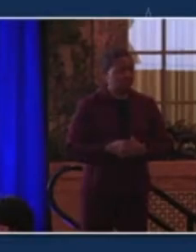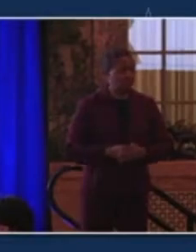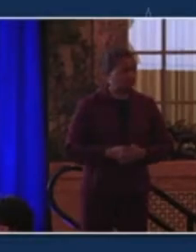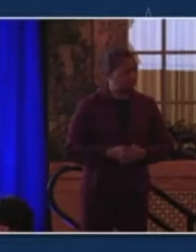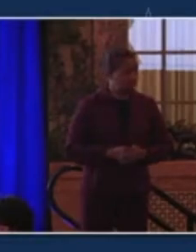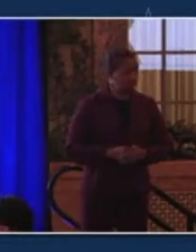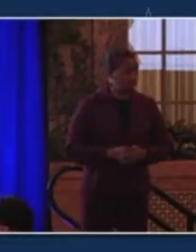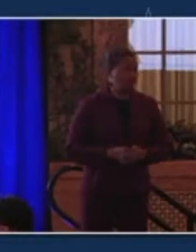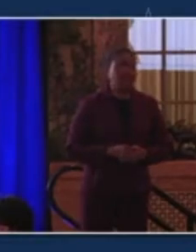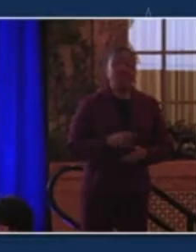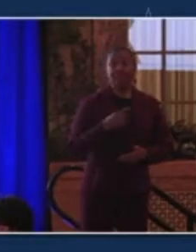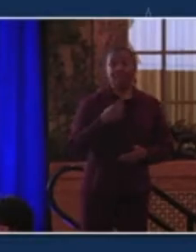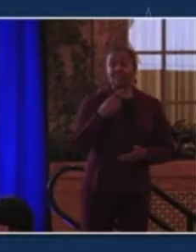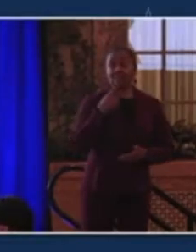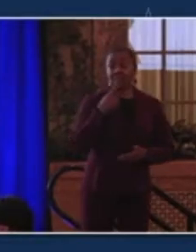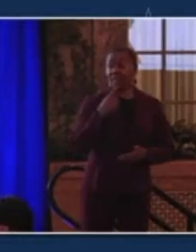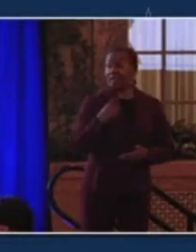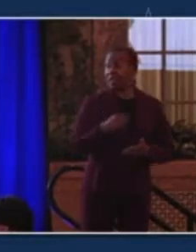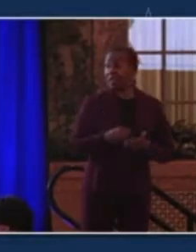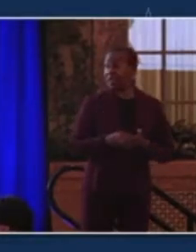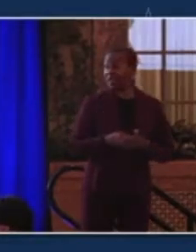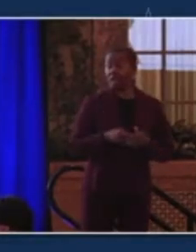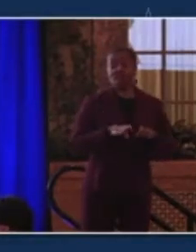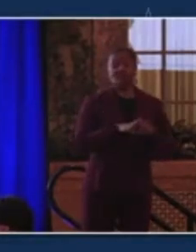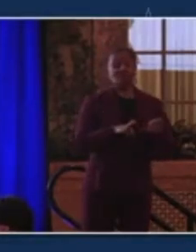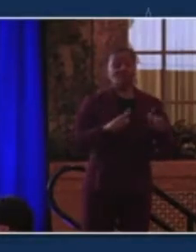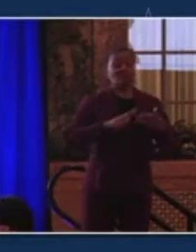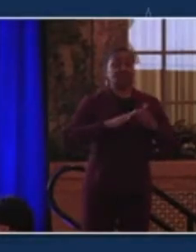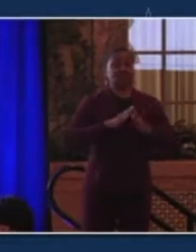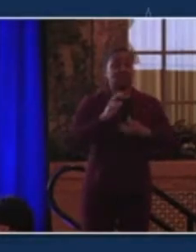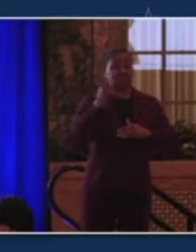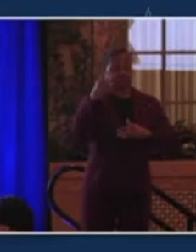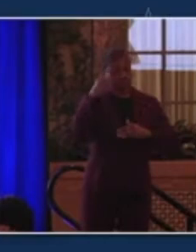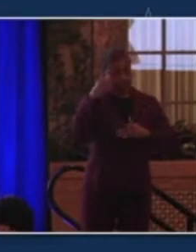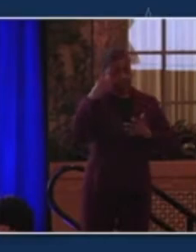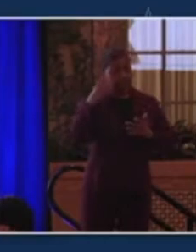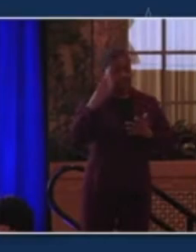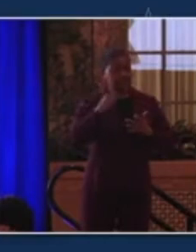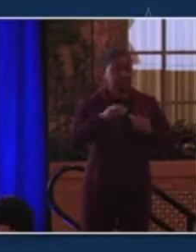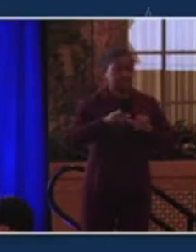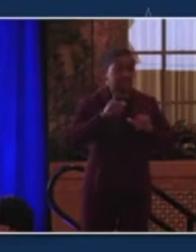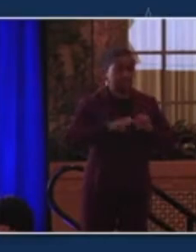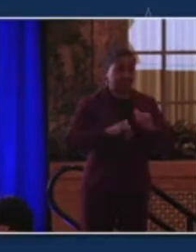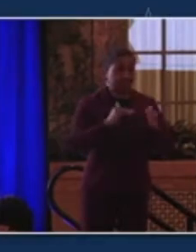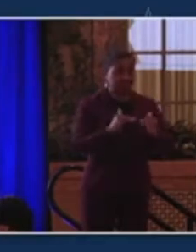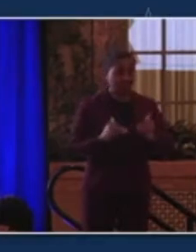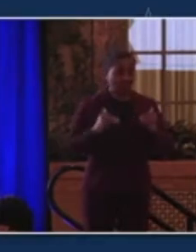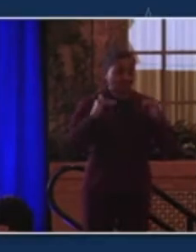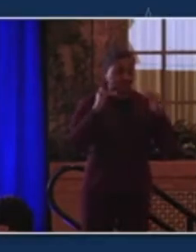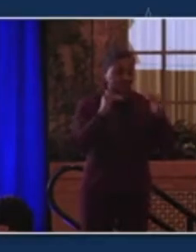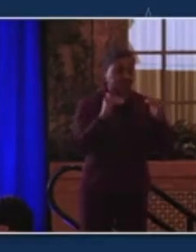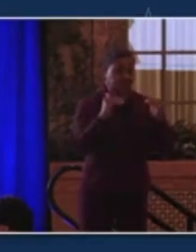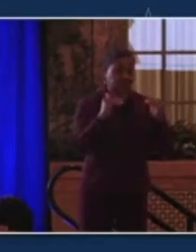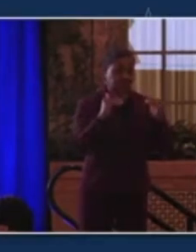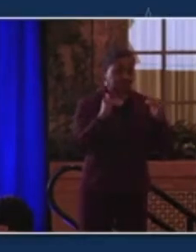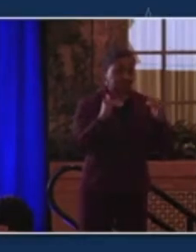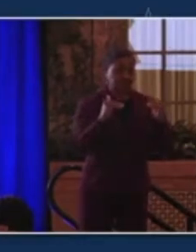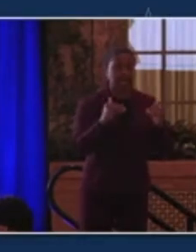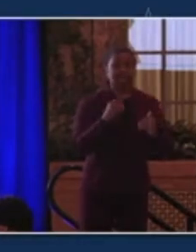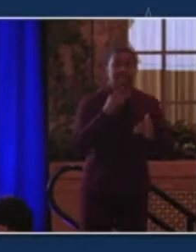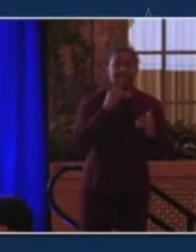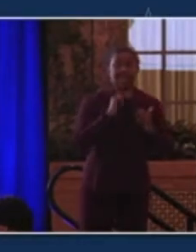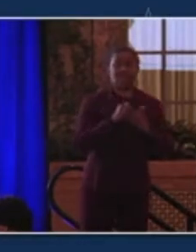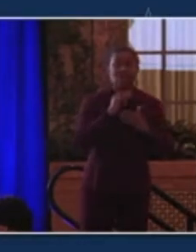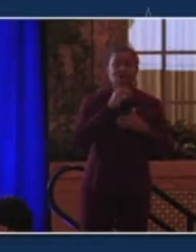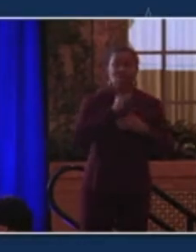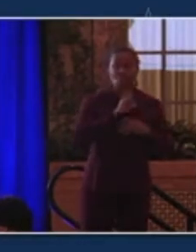They claim that the floor of city government has been permanently raised. They claim that while the